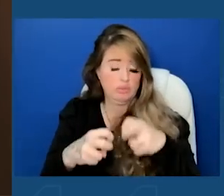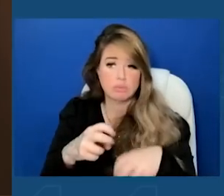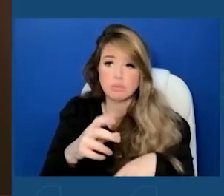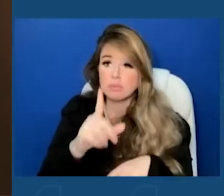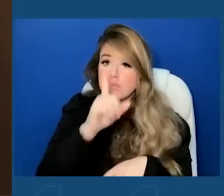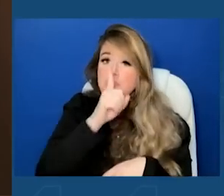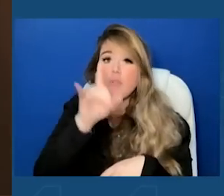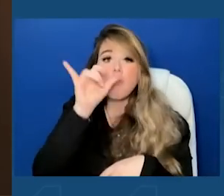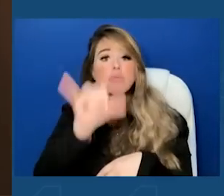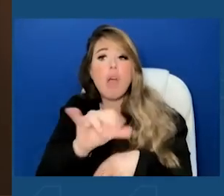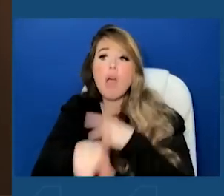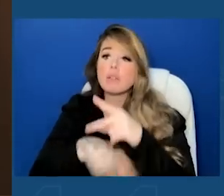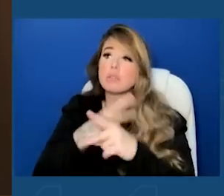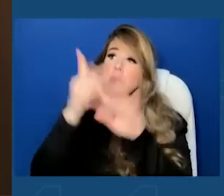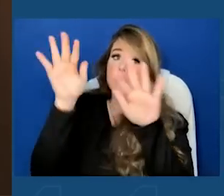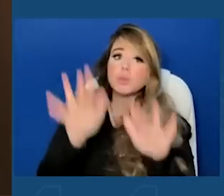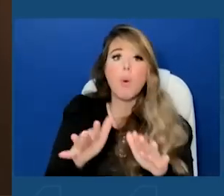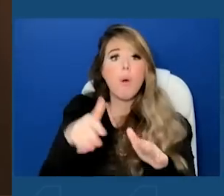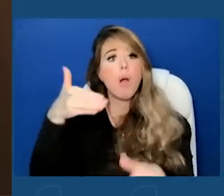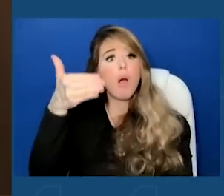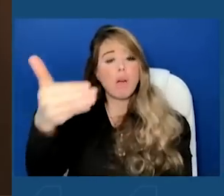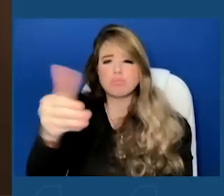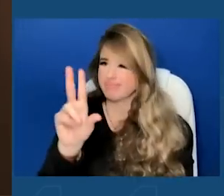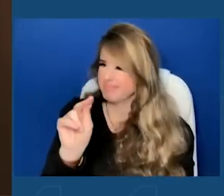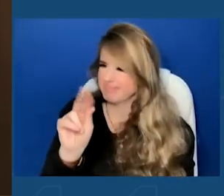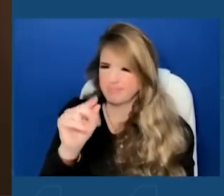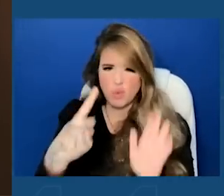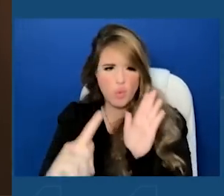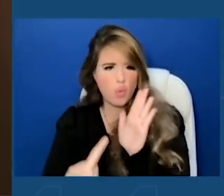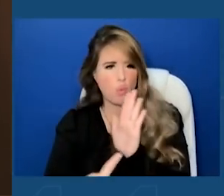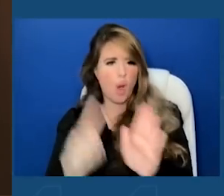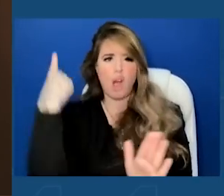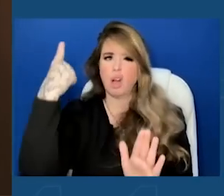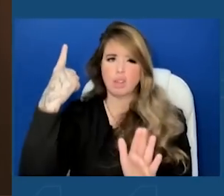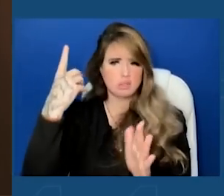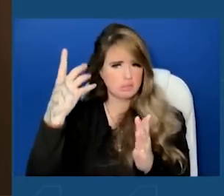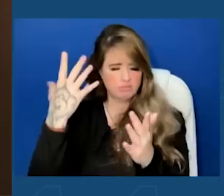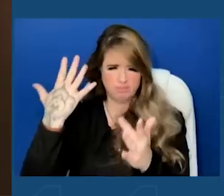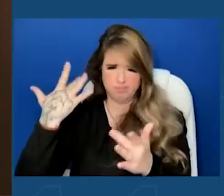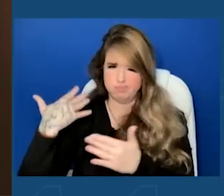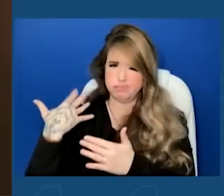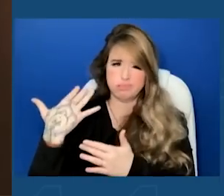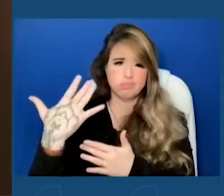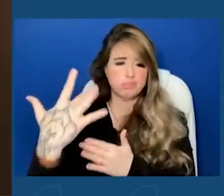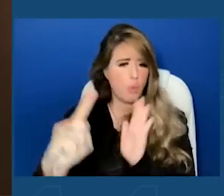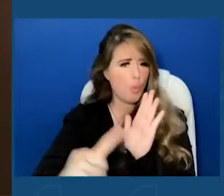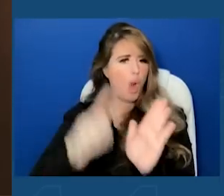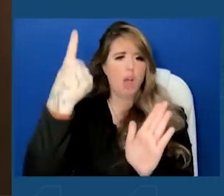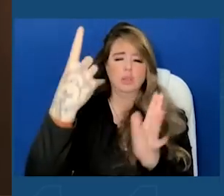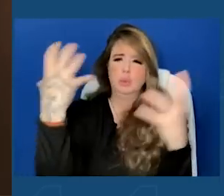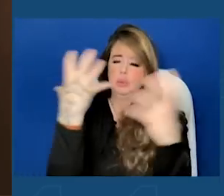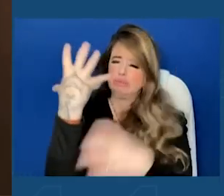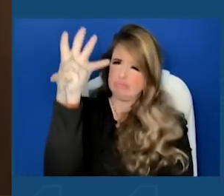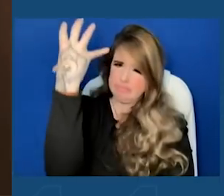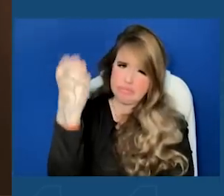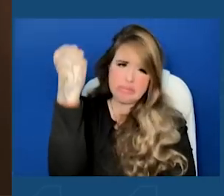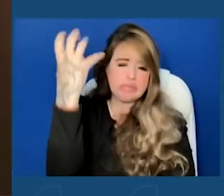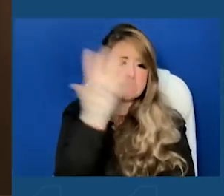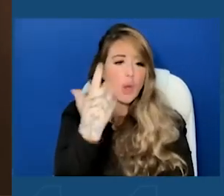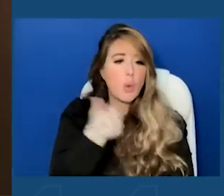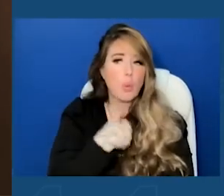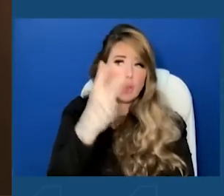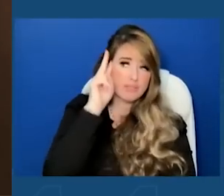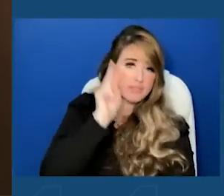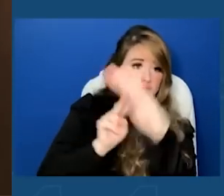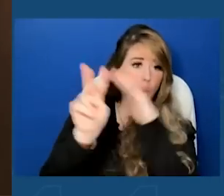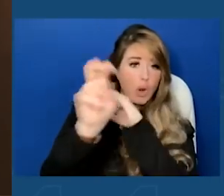once-in-a-generation storm, and everything that has been forecast, we have gotten in the city of Buffalo, and then